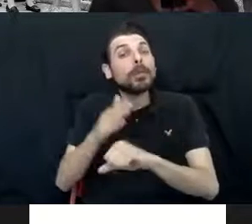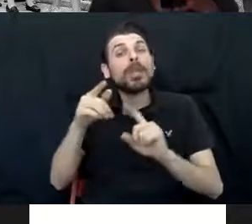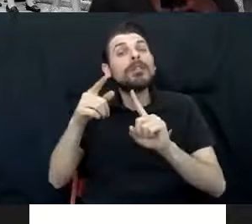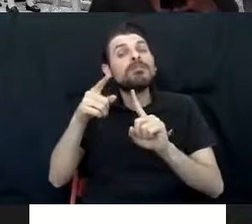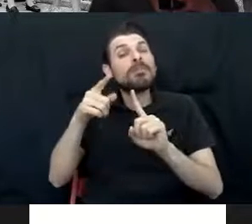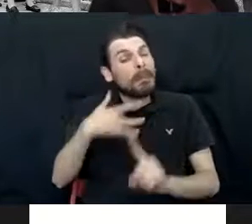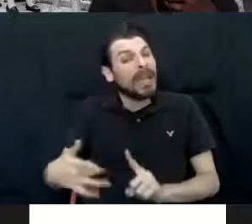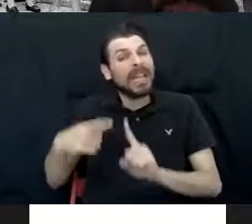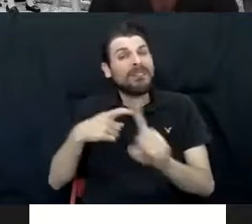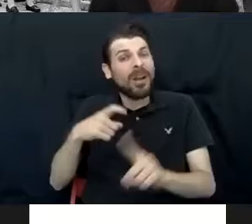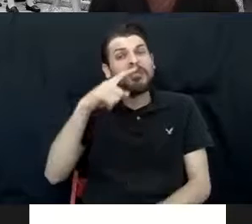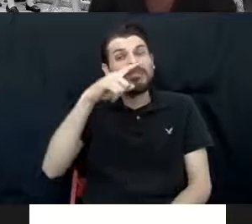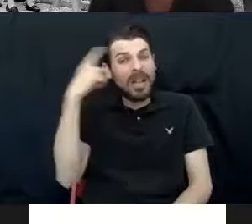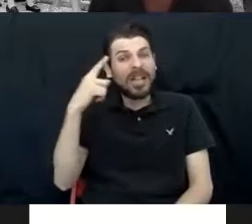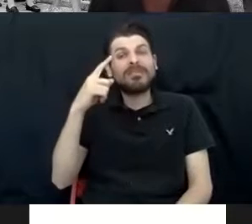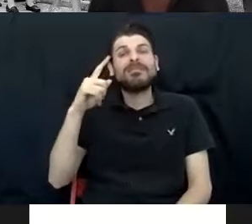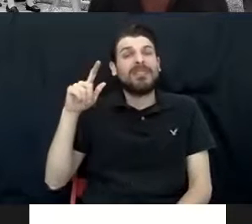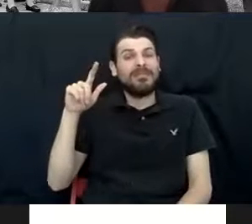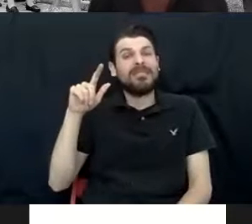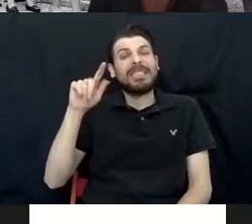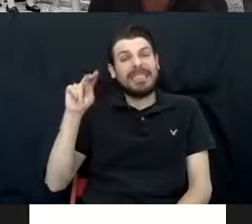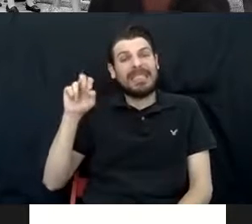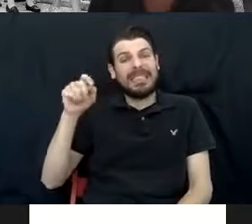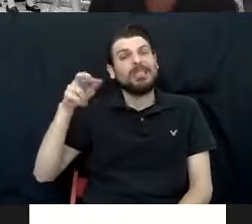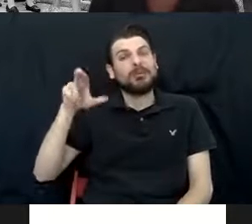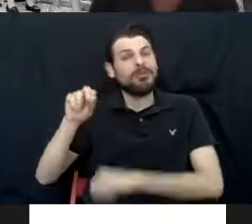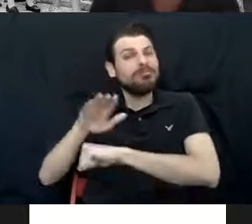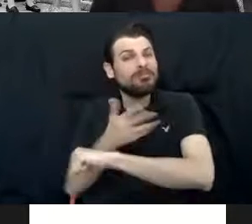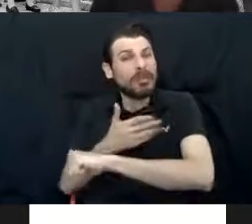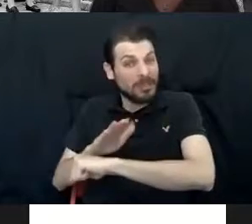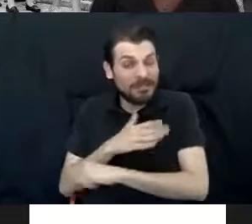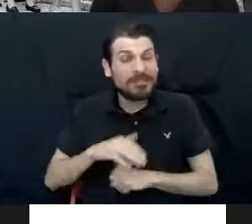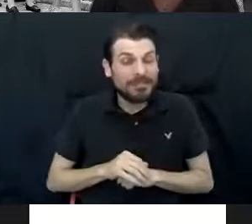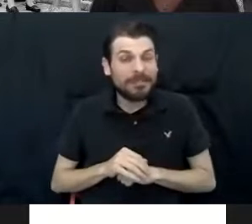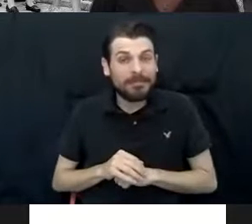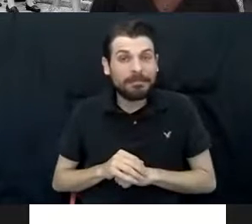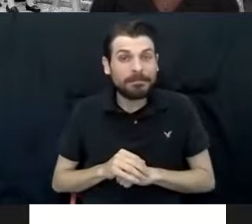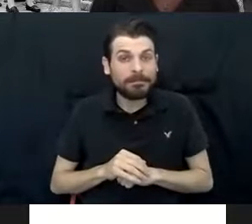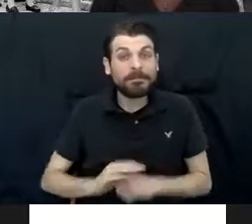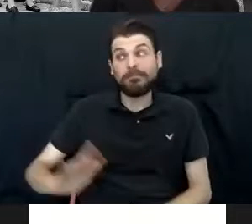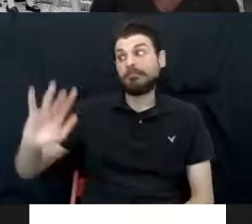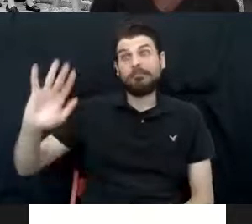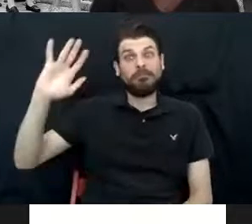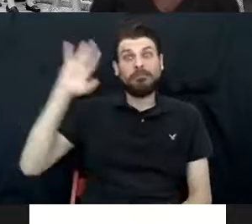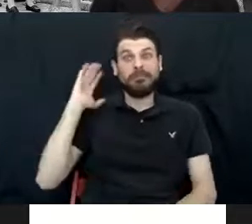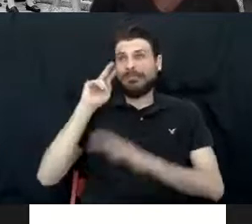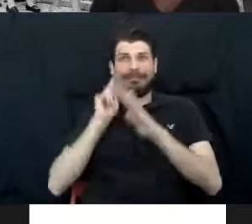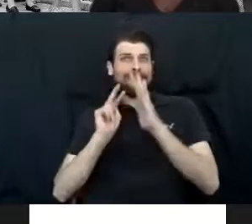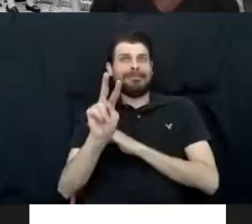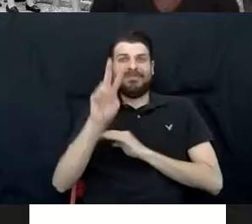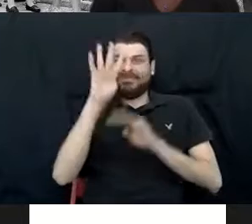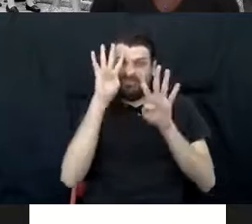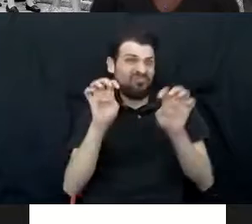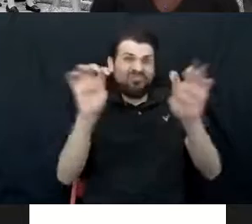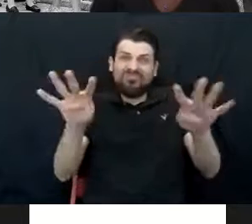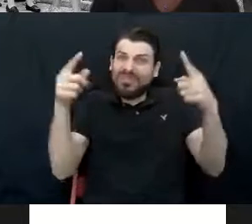spirituals. Back in the day, as we faced very uncertain and very dangerous days, it